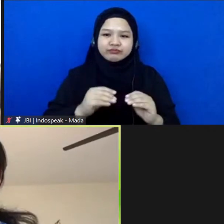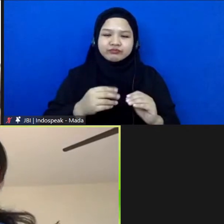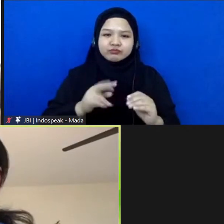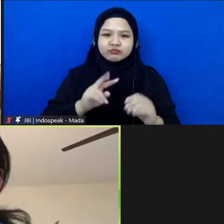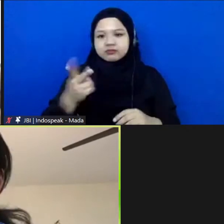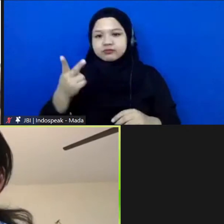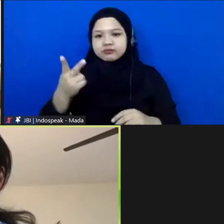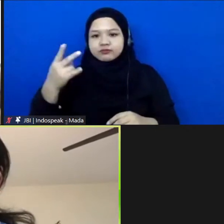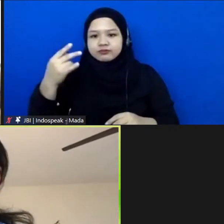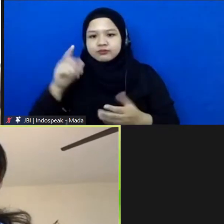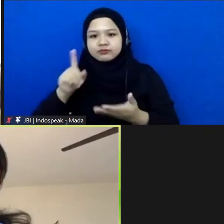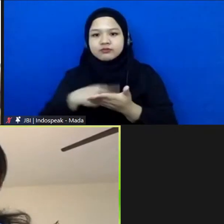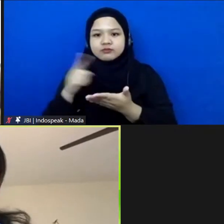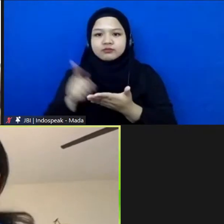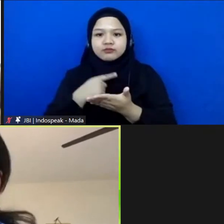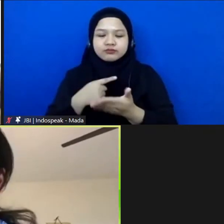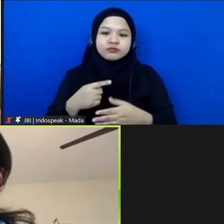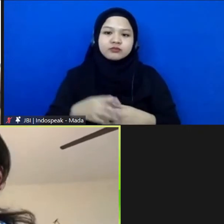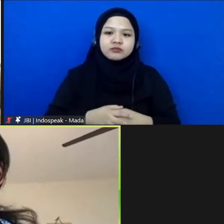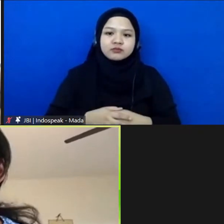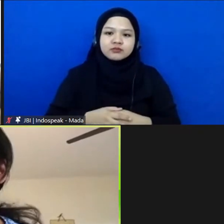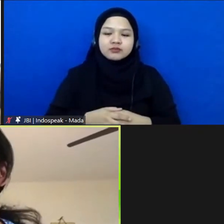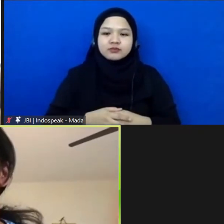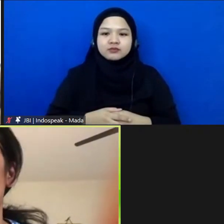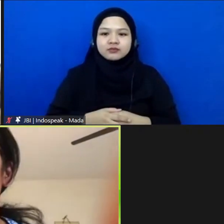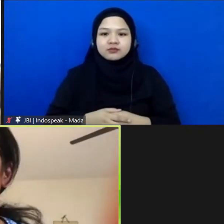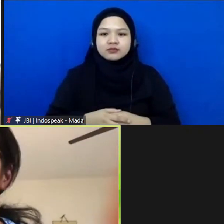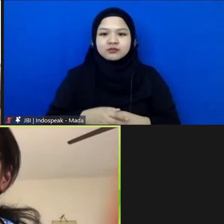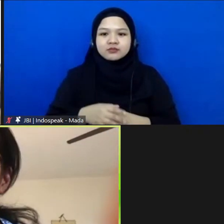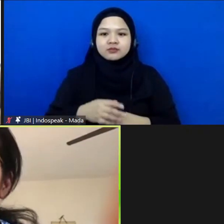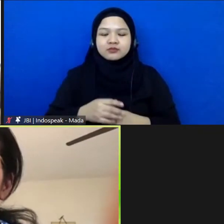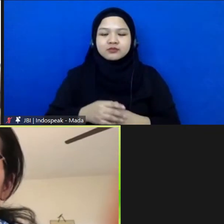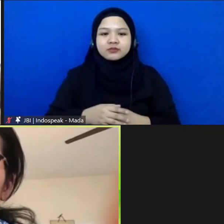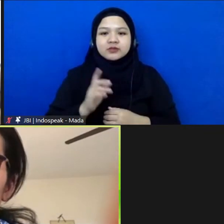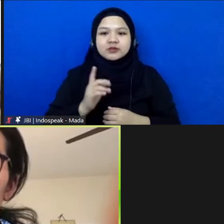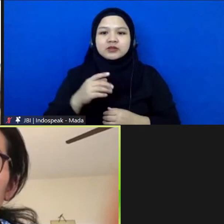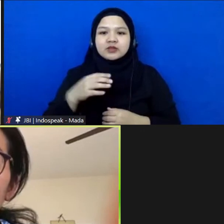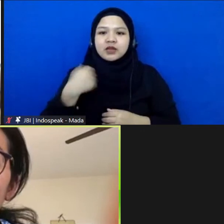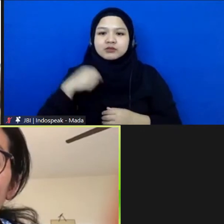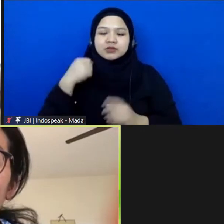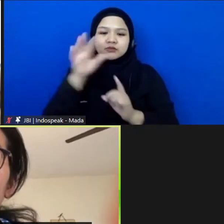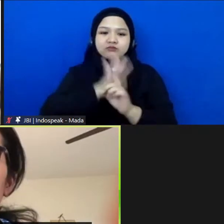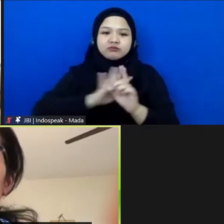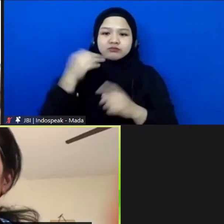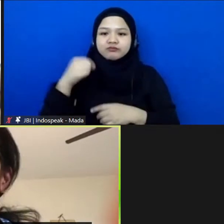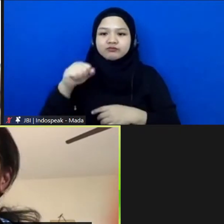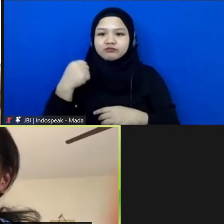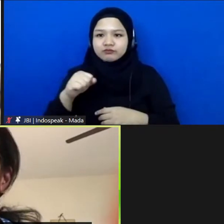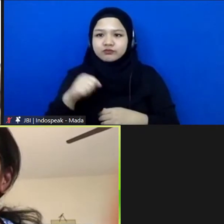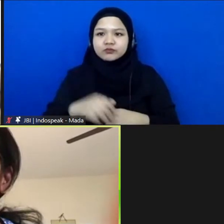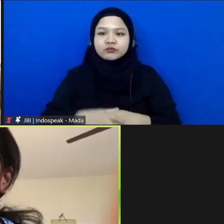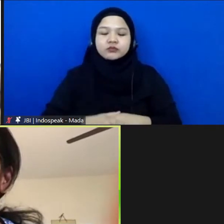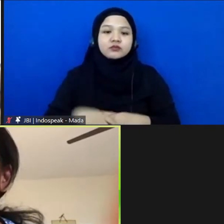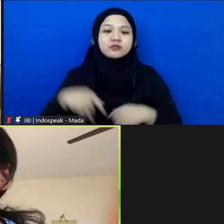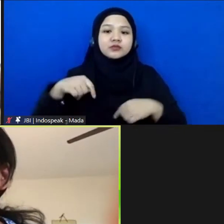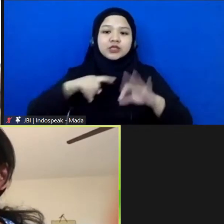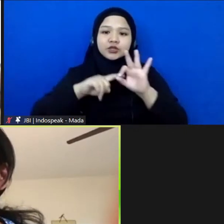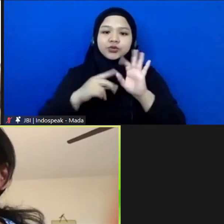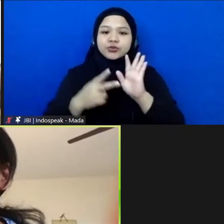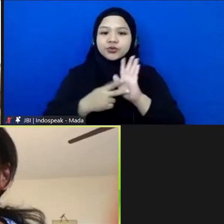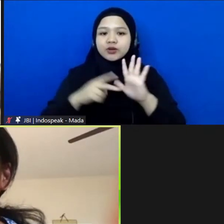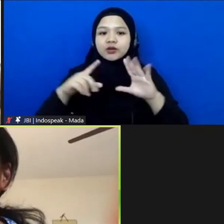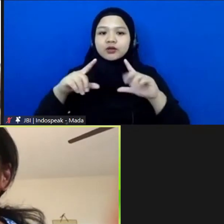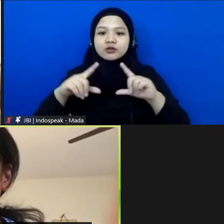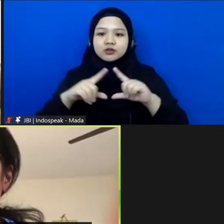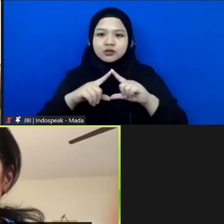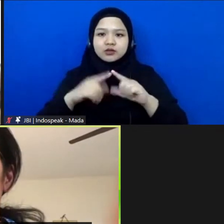I'm unable to use my Zoom background. So it's now Q&A, and please, I would